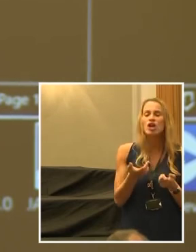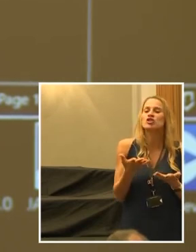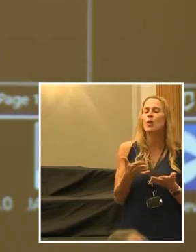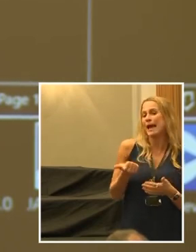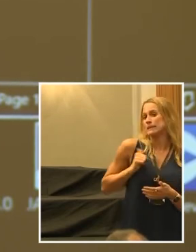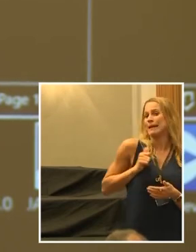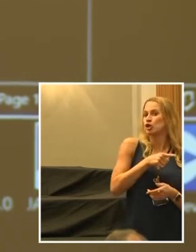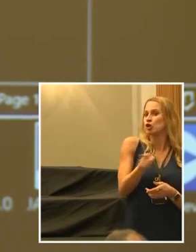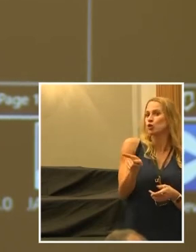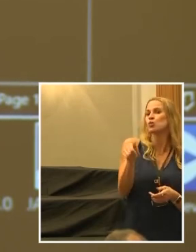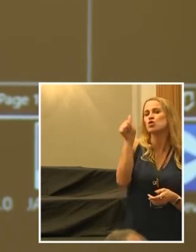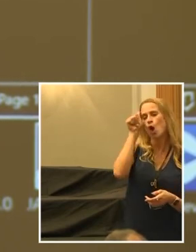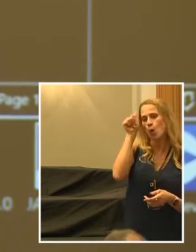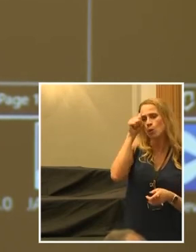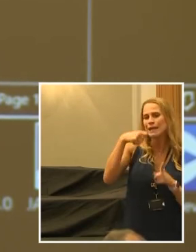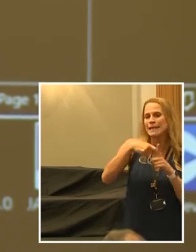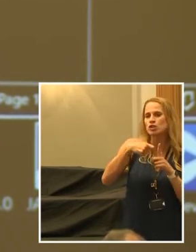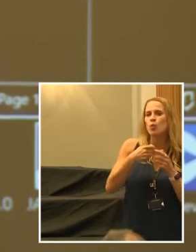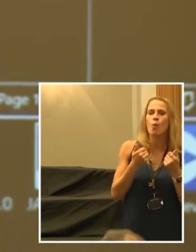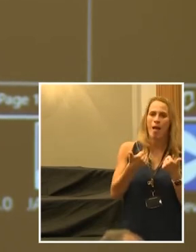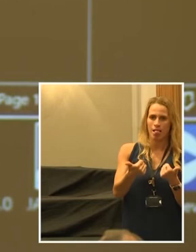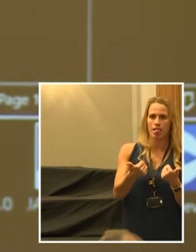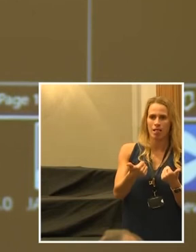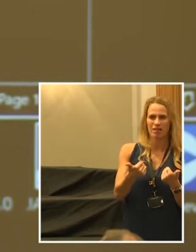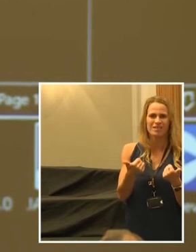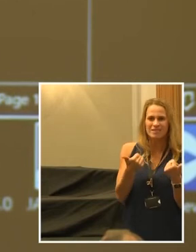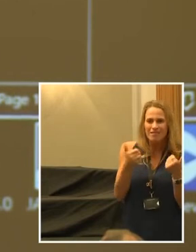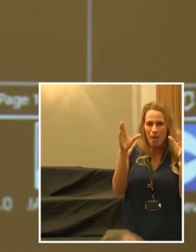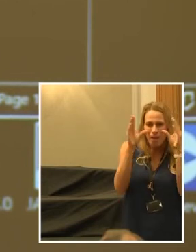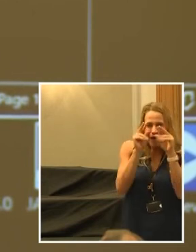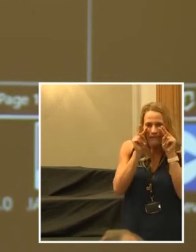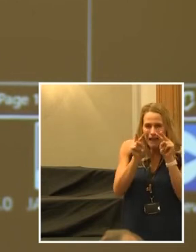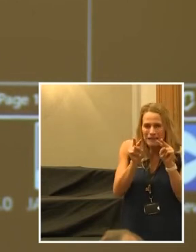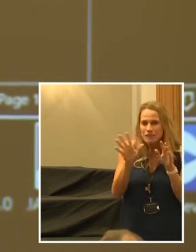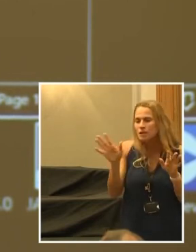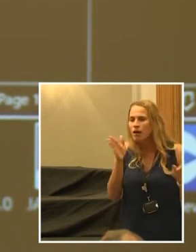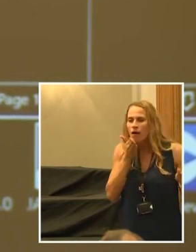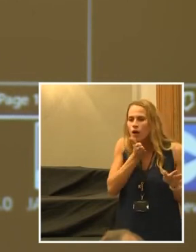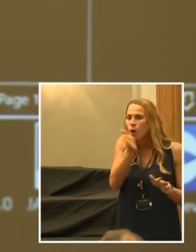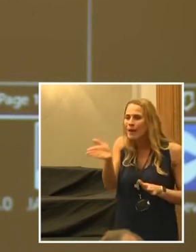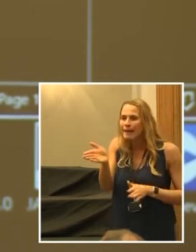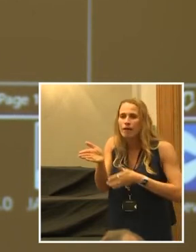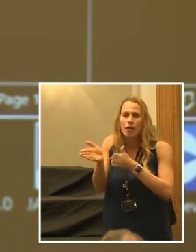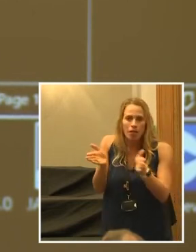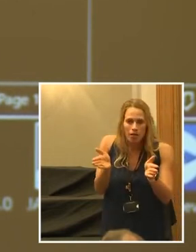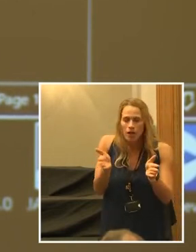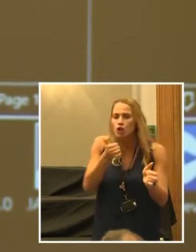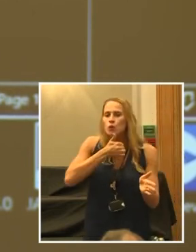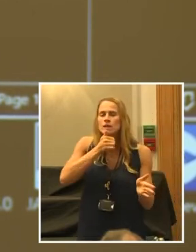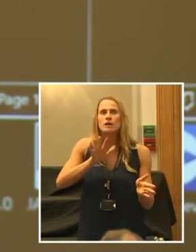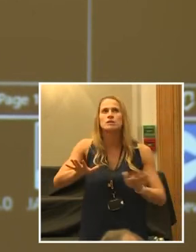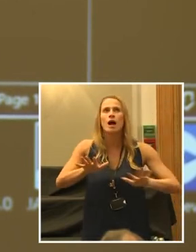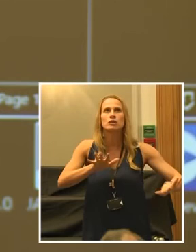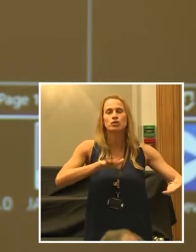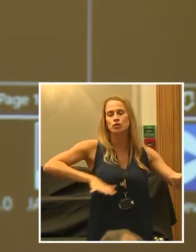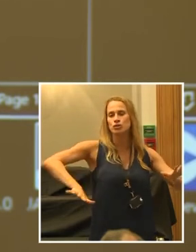kitchen. Now, you might know that through looking at the kitchen, partially sighted, or like myself, you might go in and be hands-on and using that touch in that